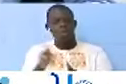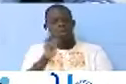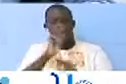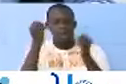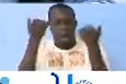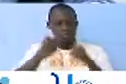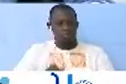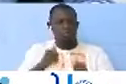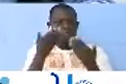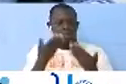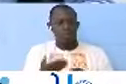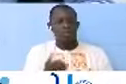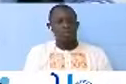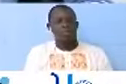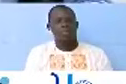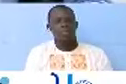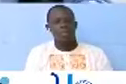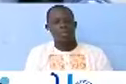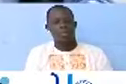to